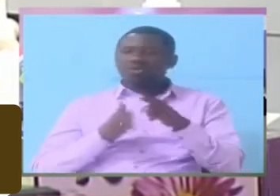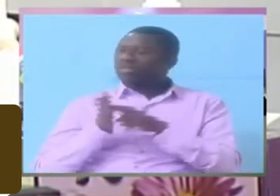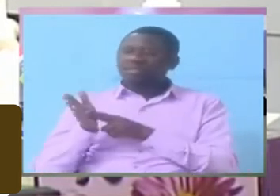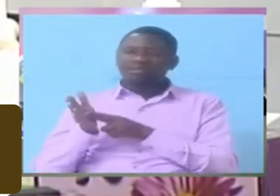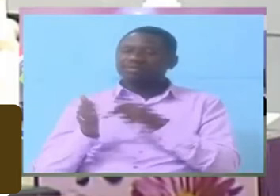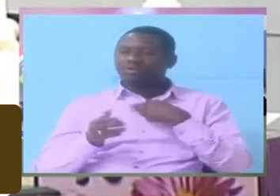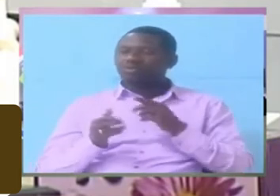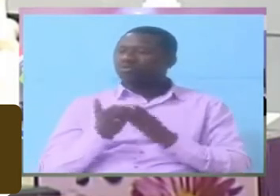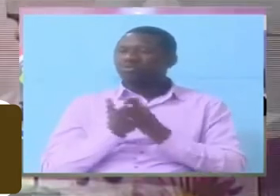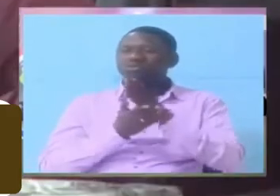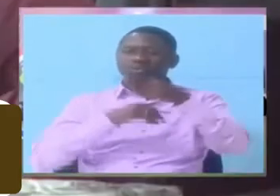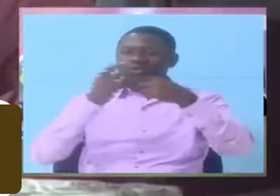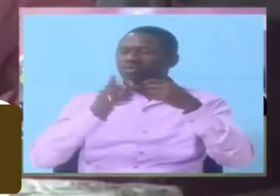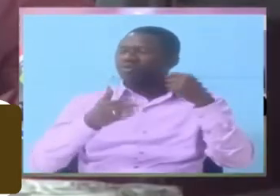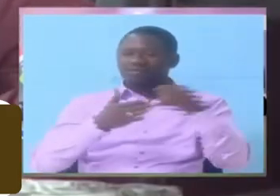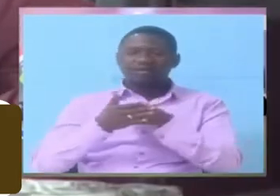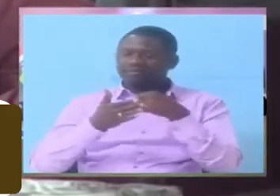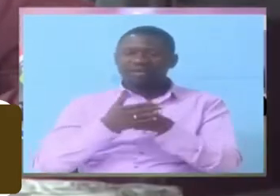that war.